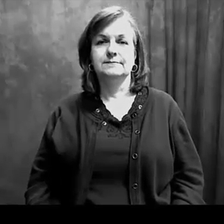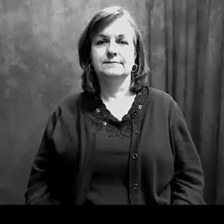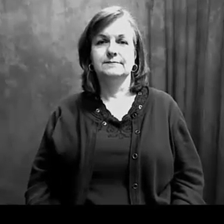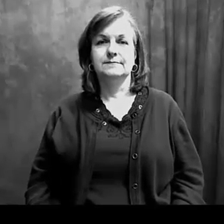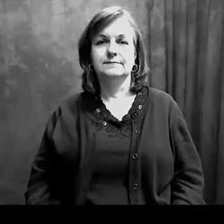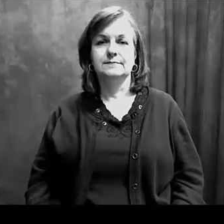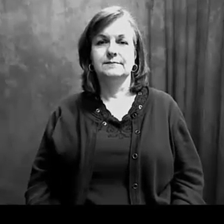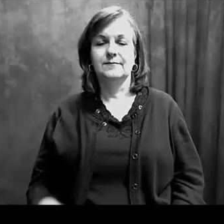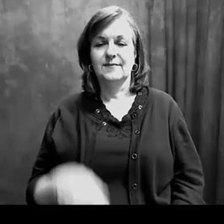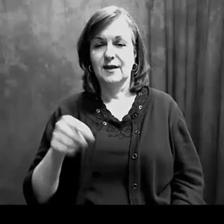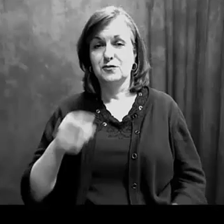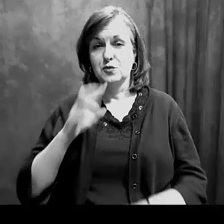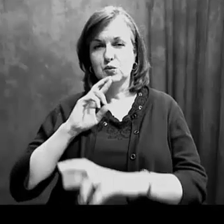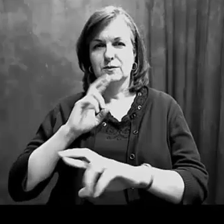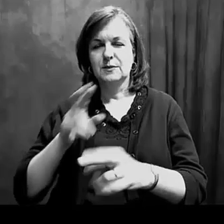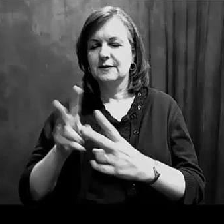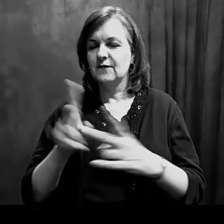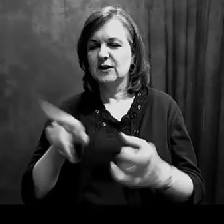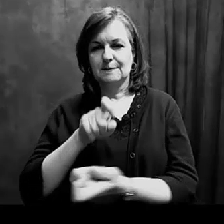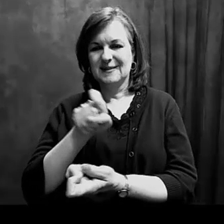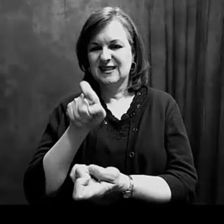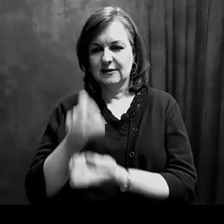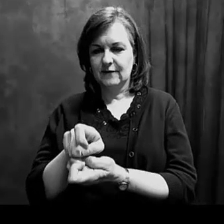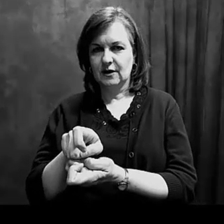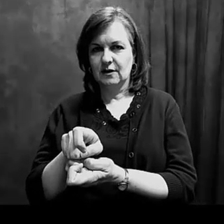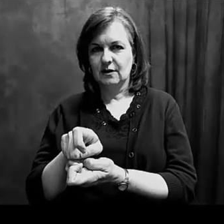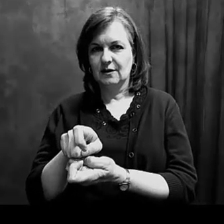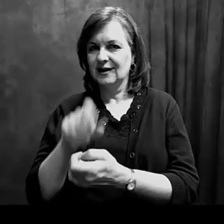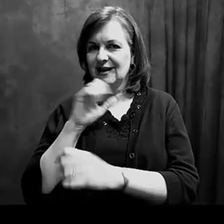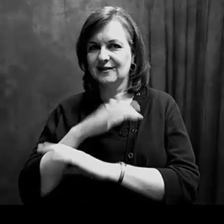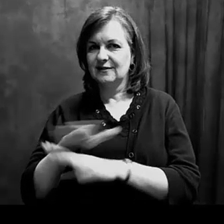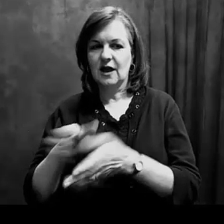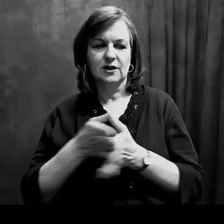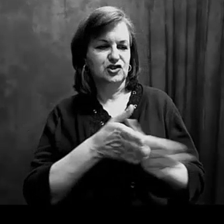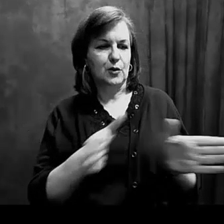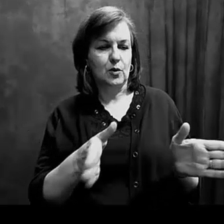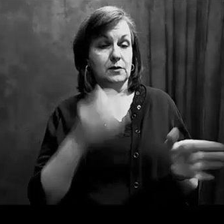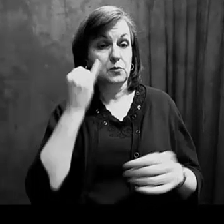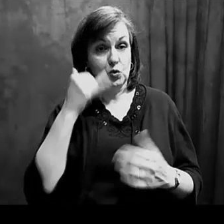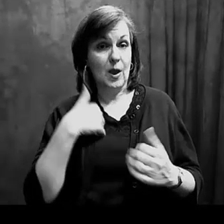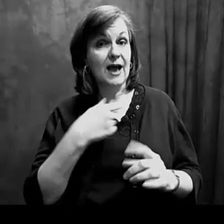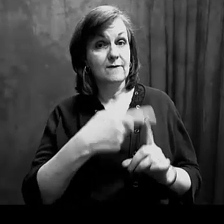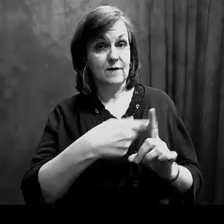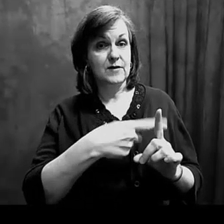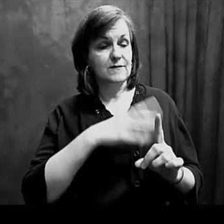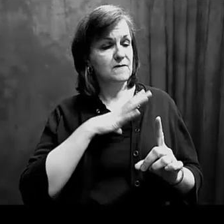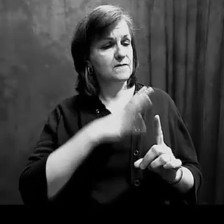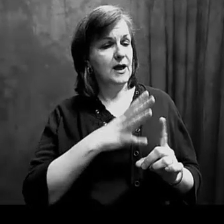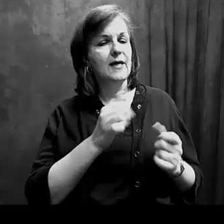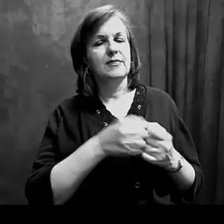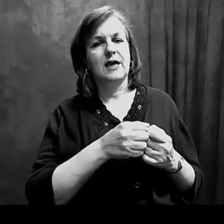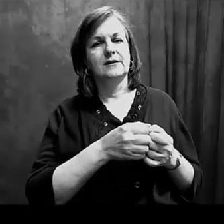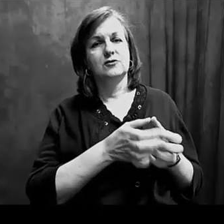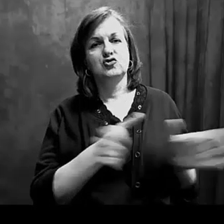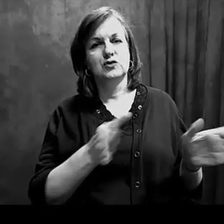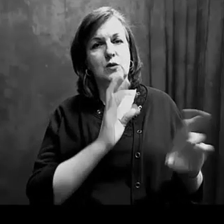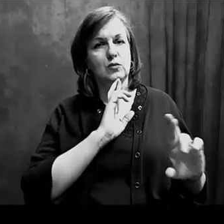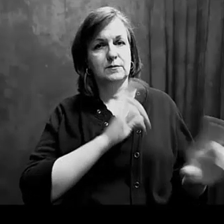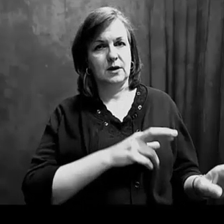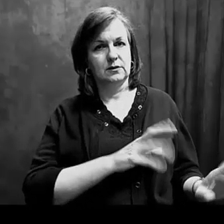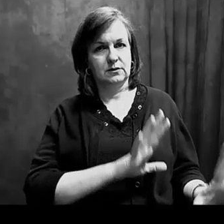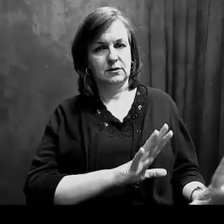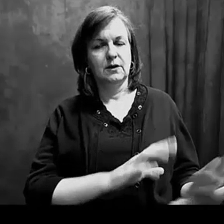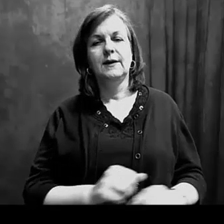And this is a specific response. So this is not general. If you have a fever, that's great, but it's a general